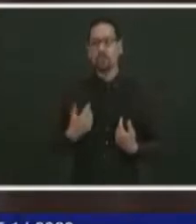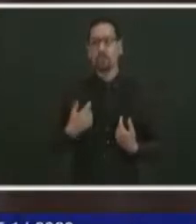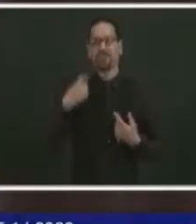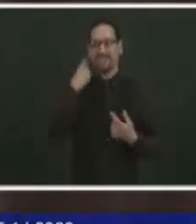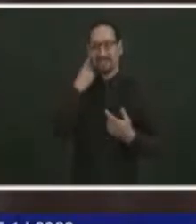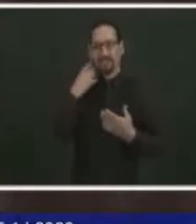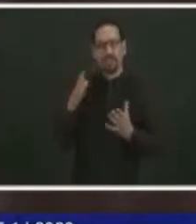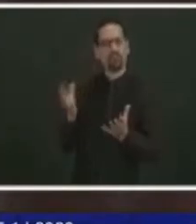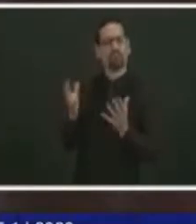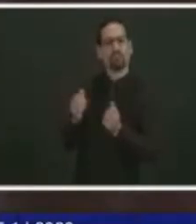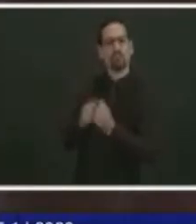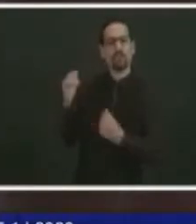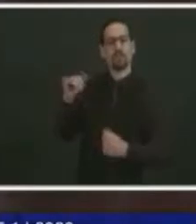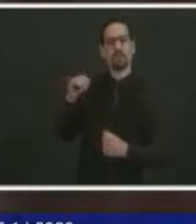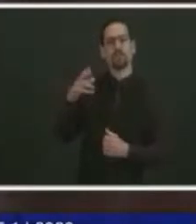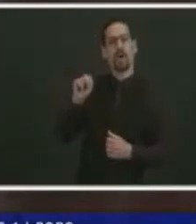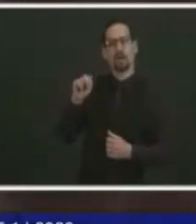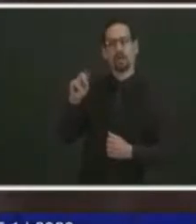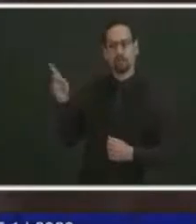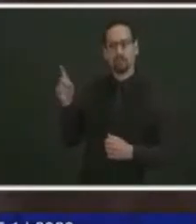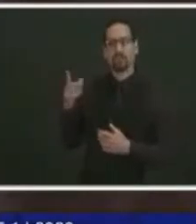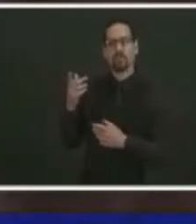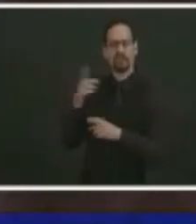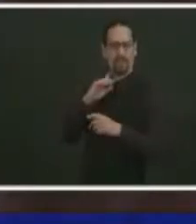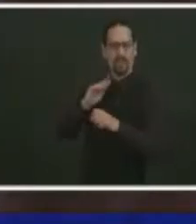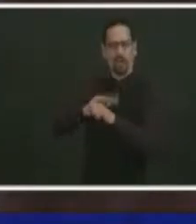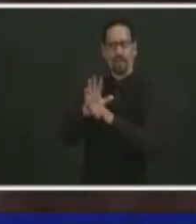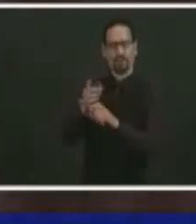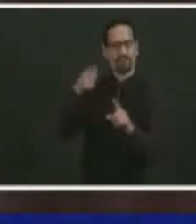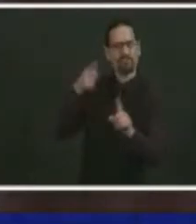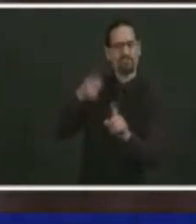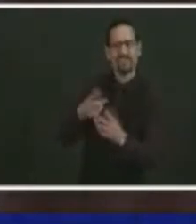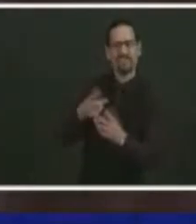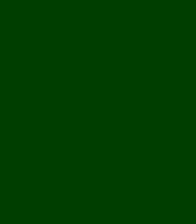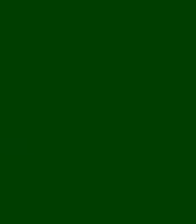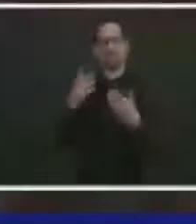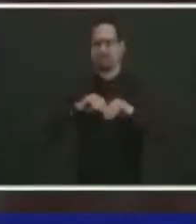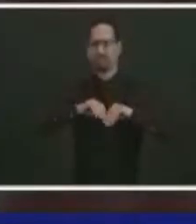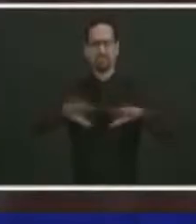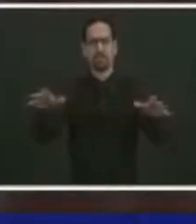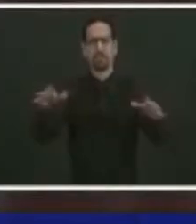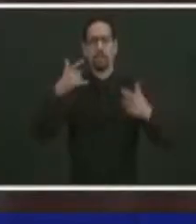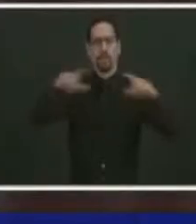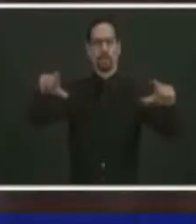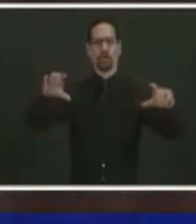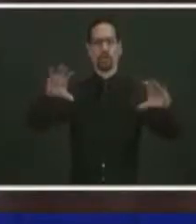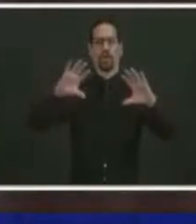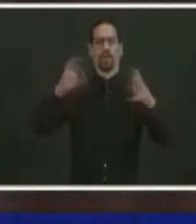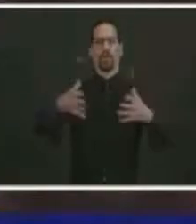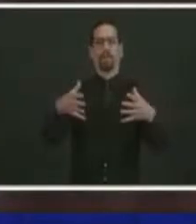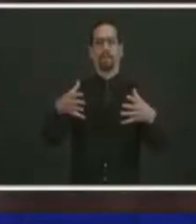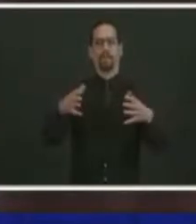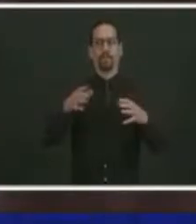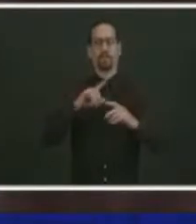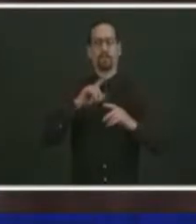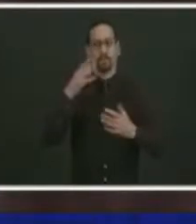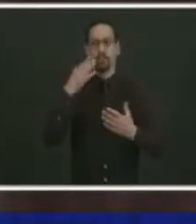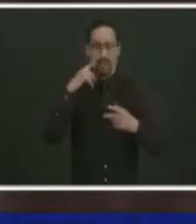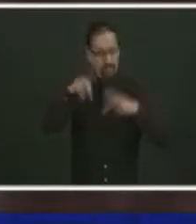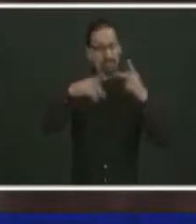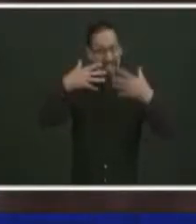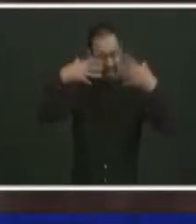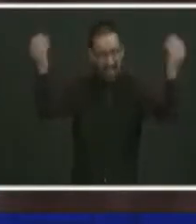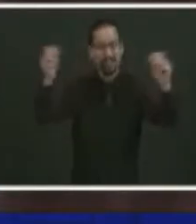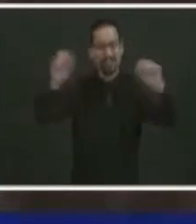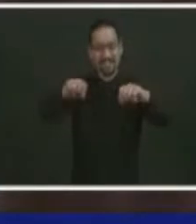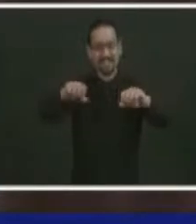virus thrives when people get together in big groups. Thankfully, outdoors is much safer. So we